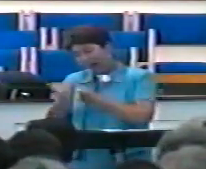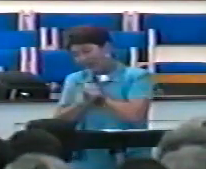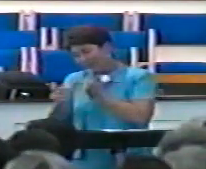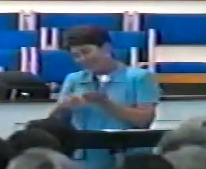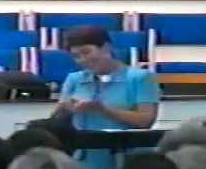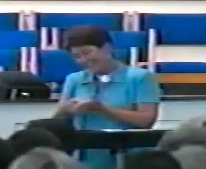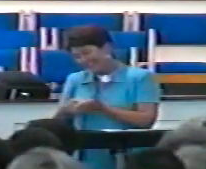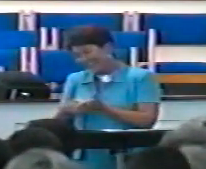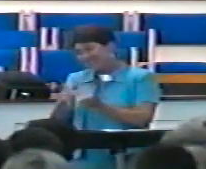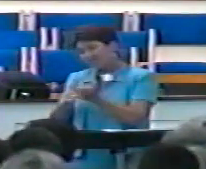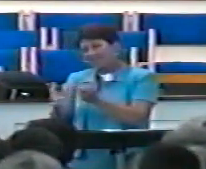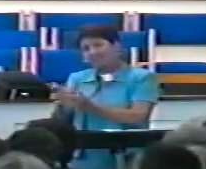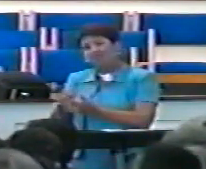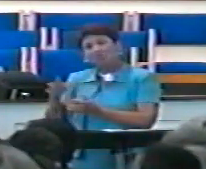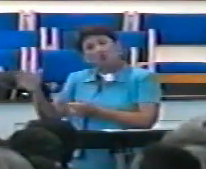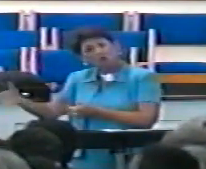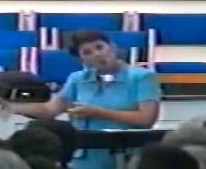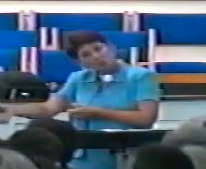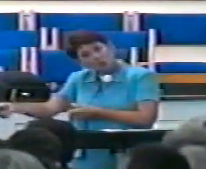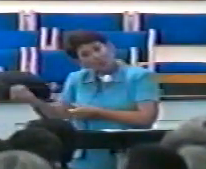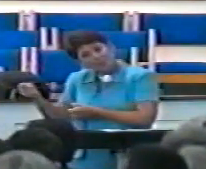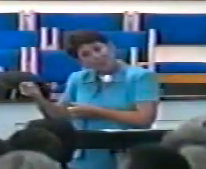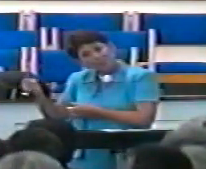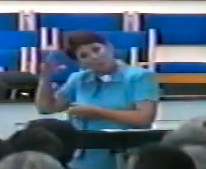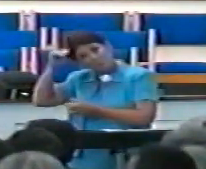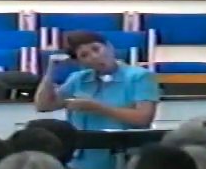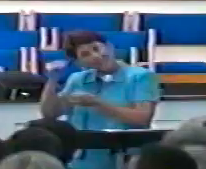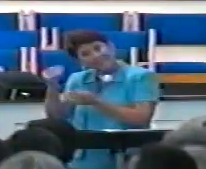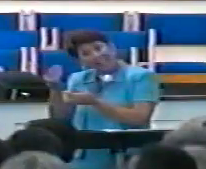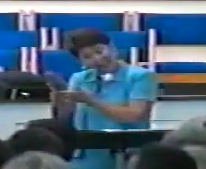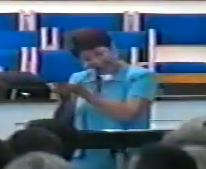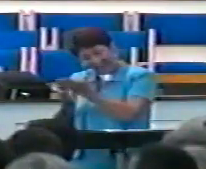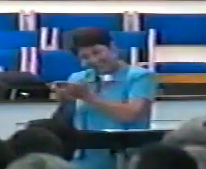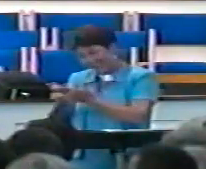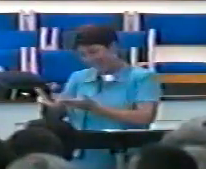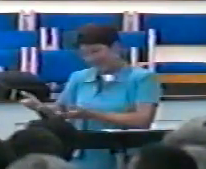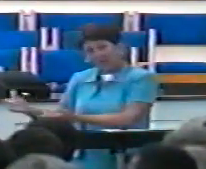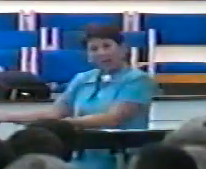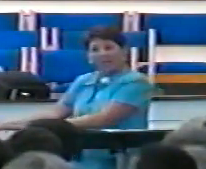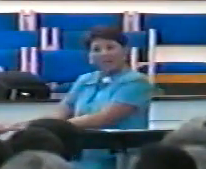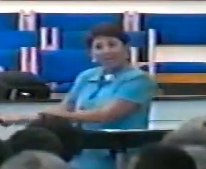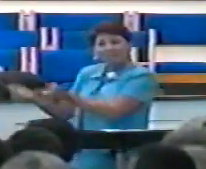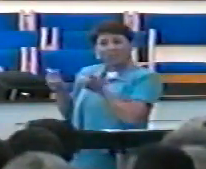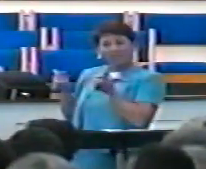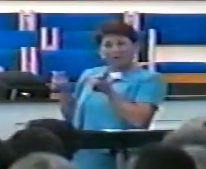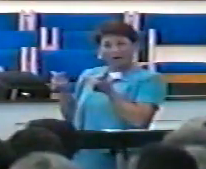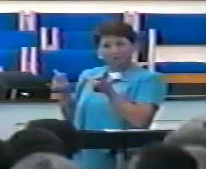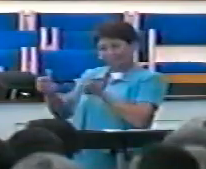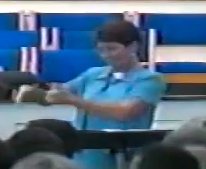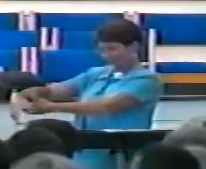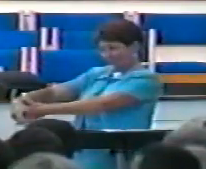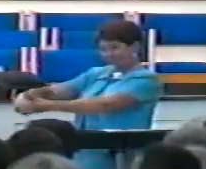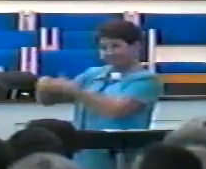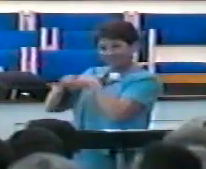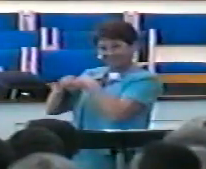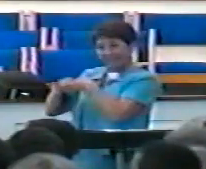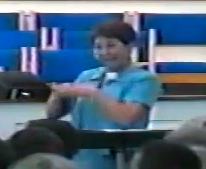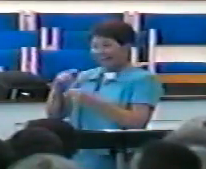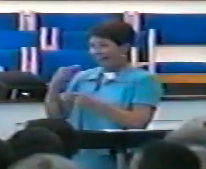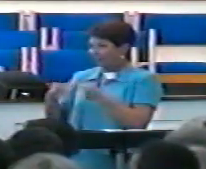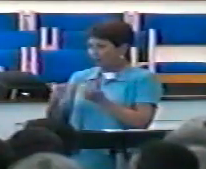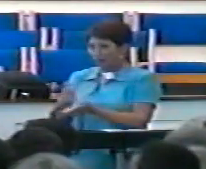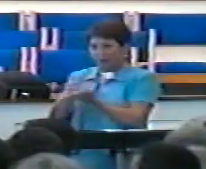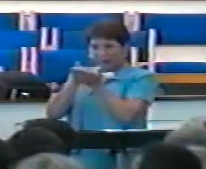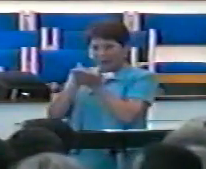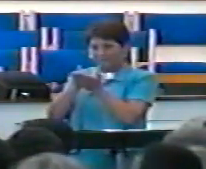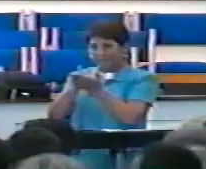hand, and he lifted him up. Amen. I couldn't help but think about the song from Sinking Sand. He lifted